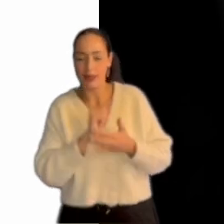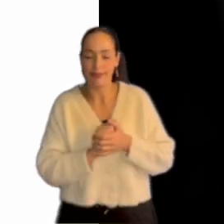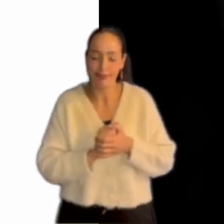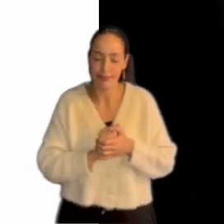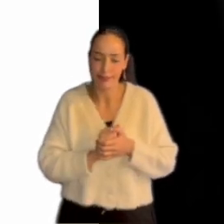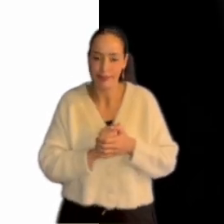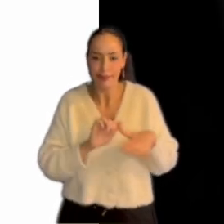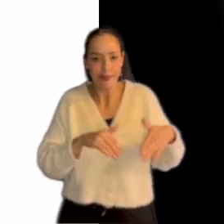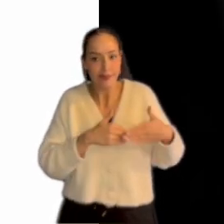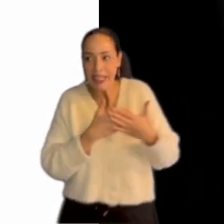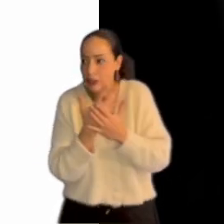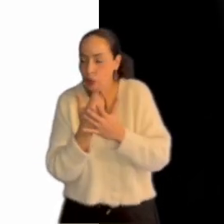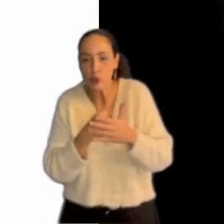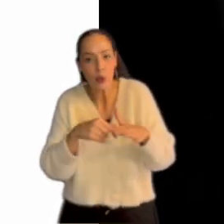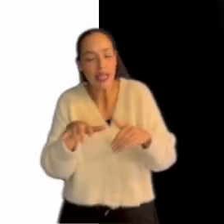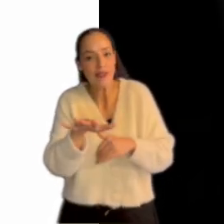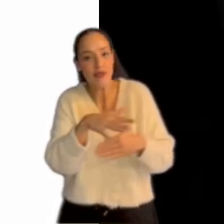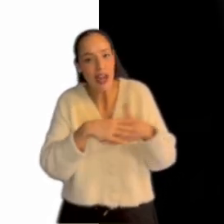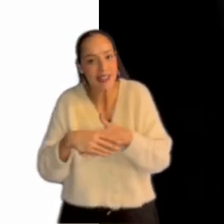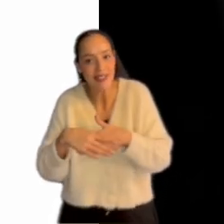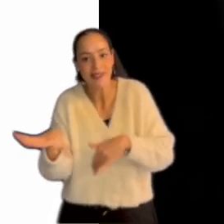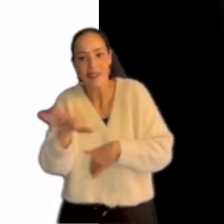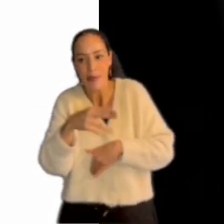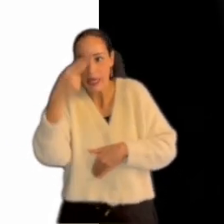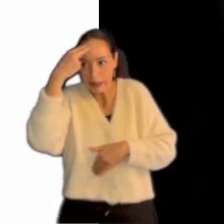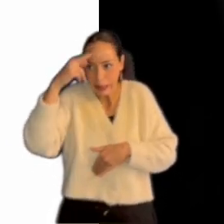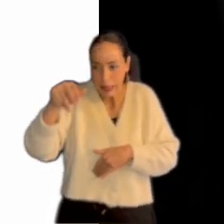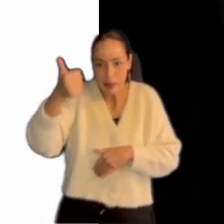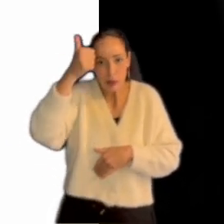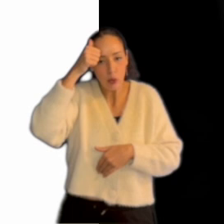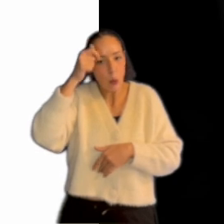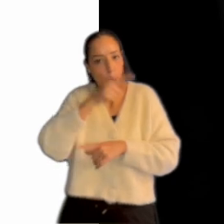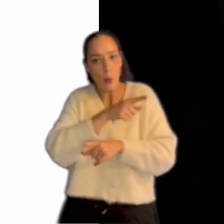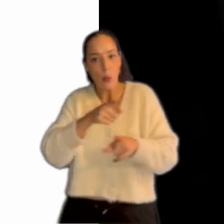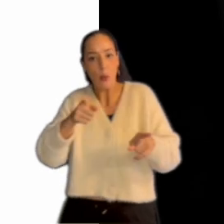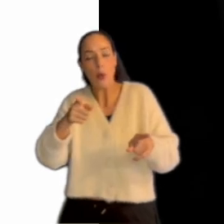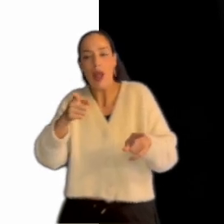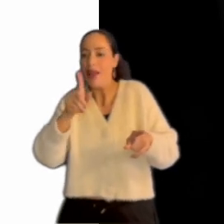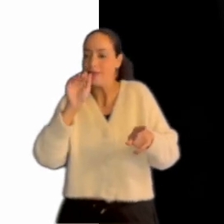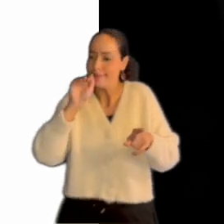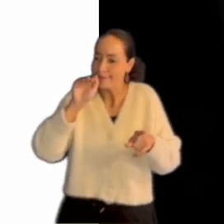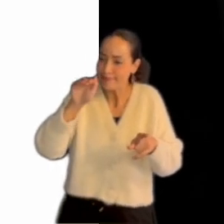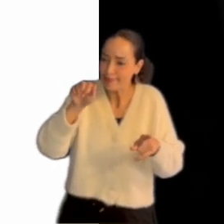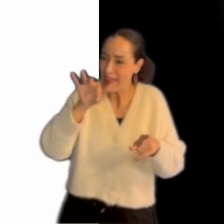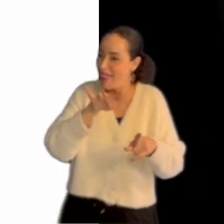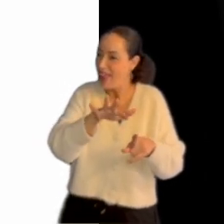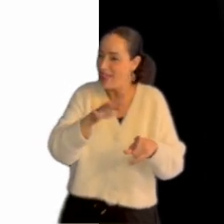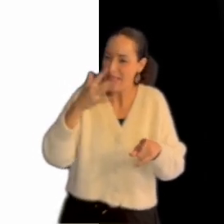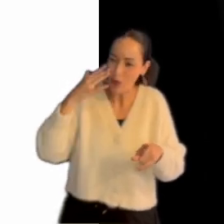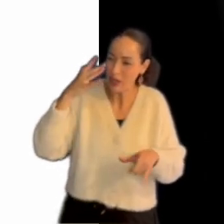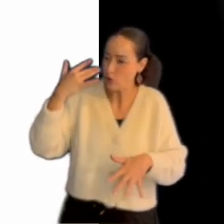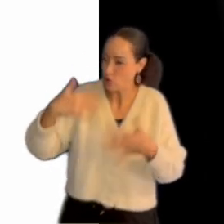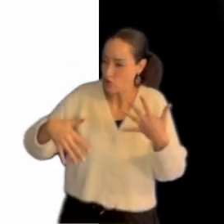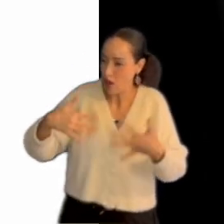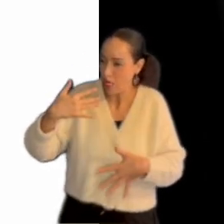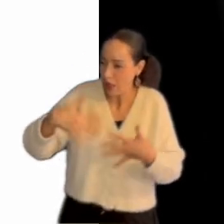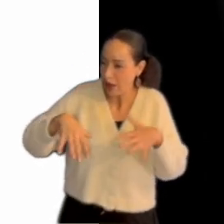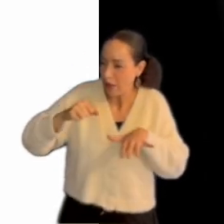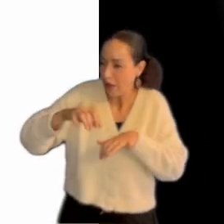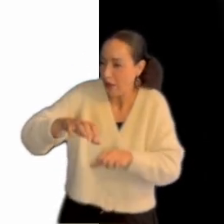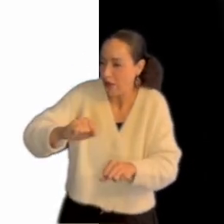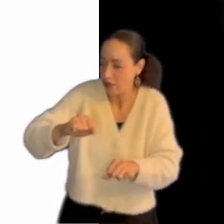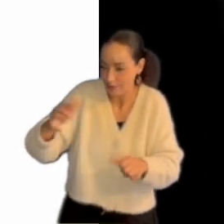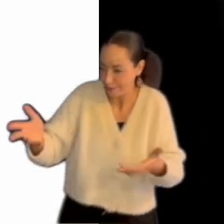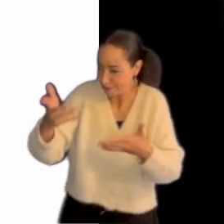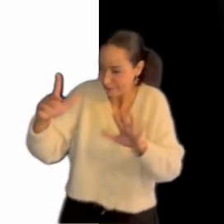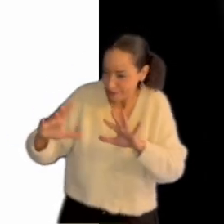and to encourage his connection to both them and those other places and activities which we know will help. No matter what has